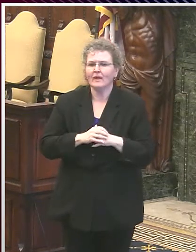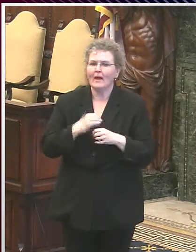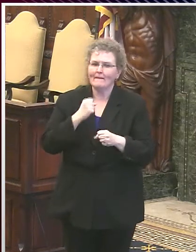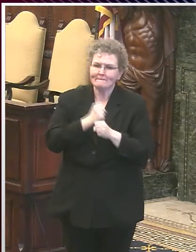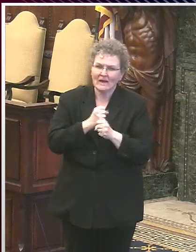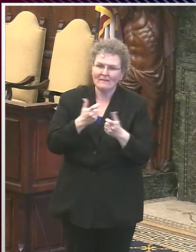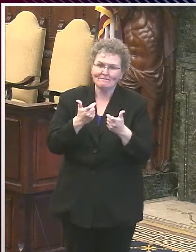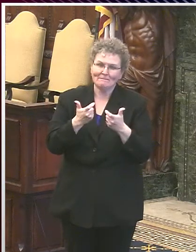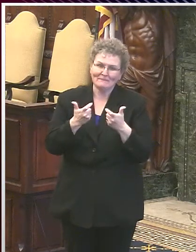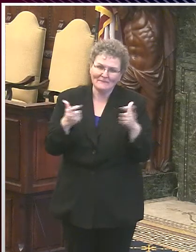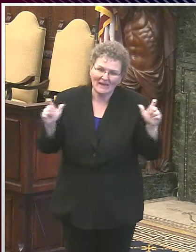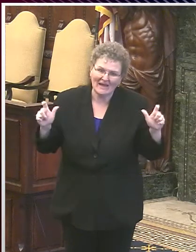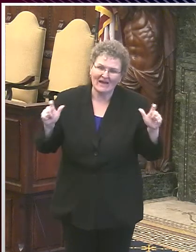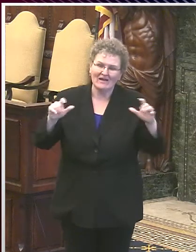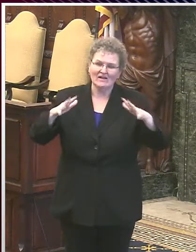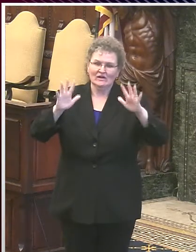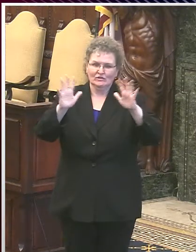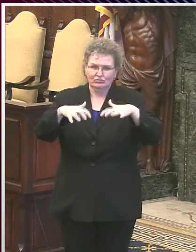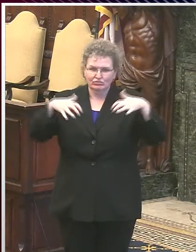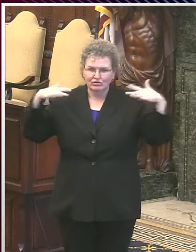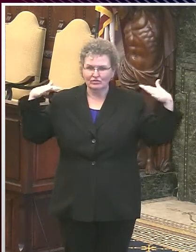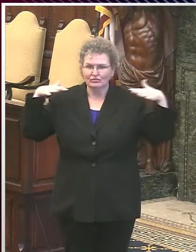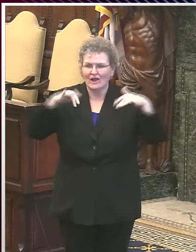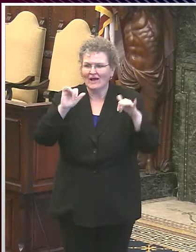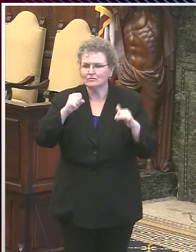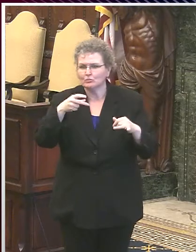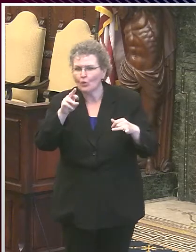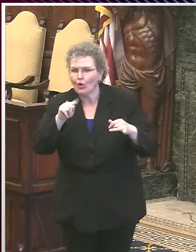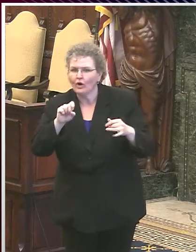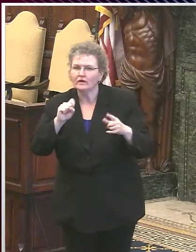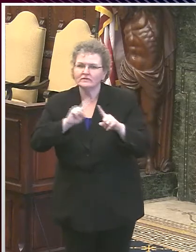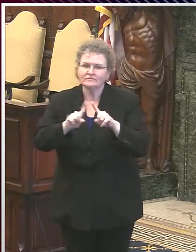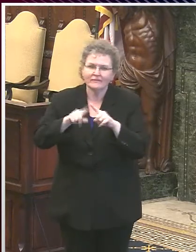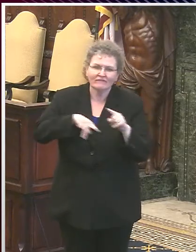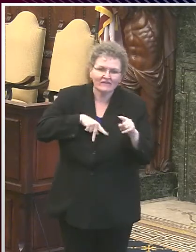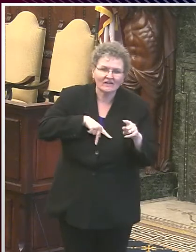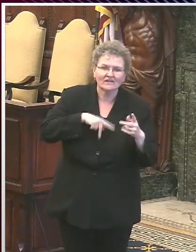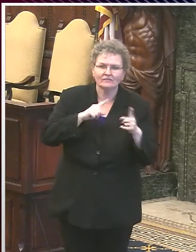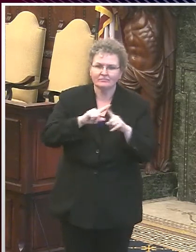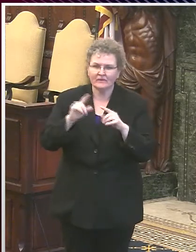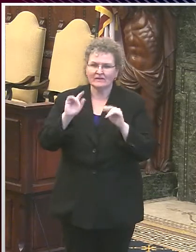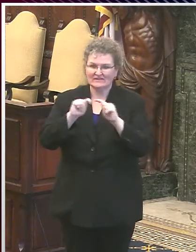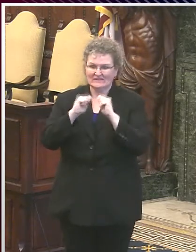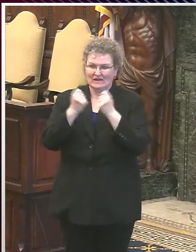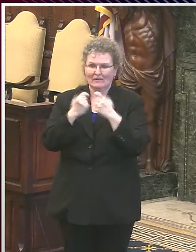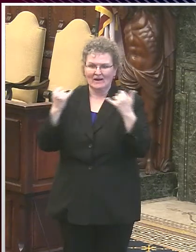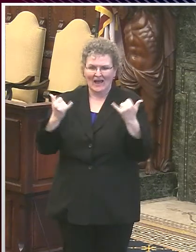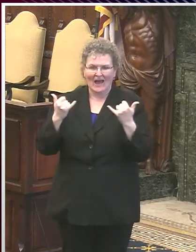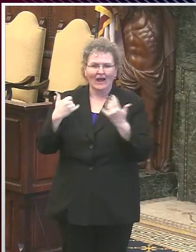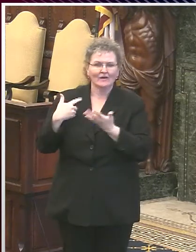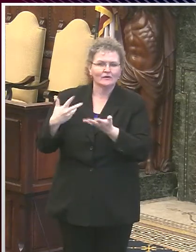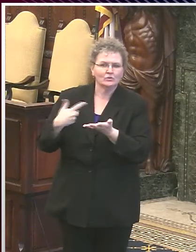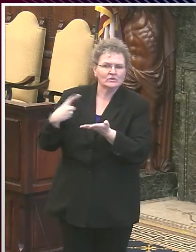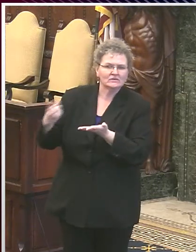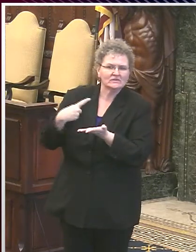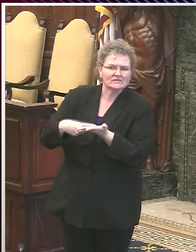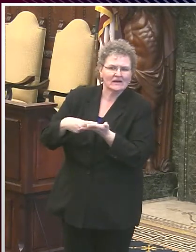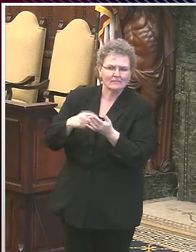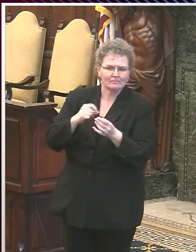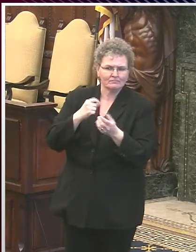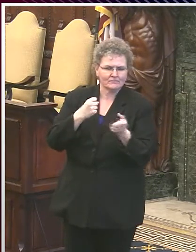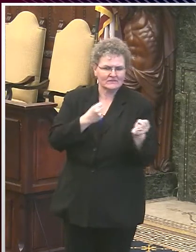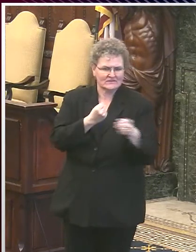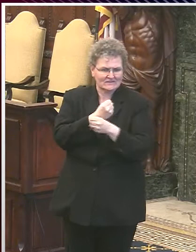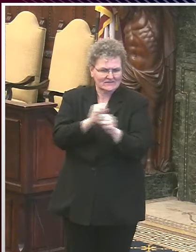large venues, in particular the sports stadiums. So we're working now with the sports stadiums on the details of their safety plans, but we will be consistent with the